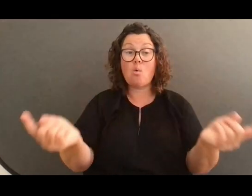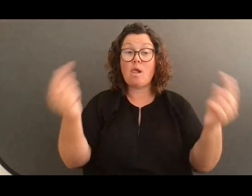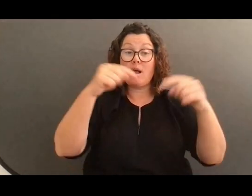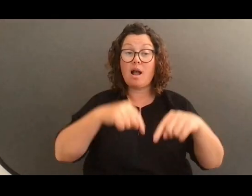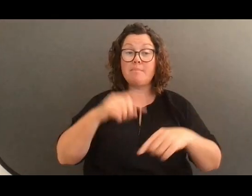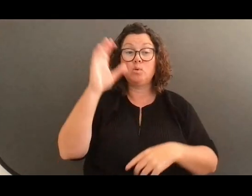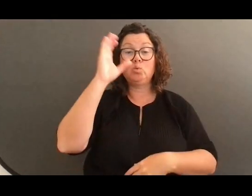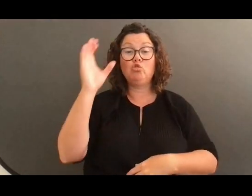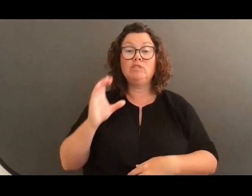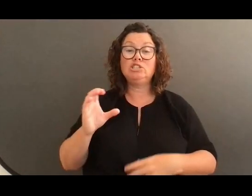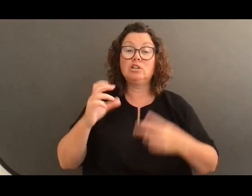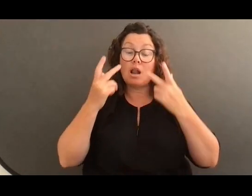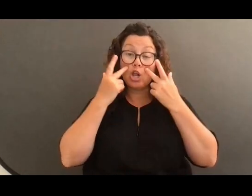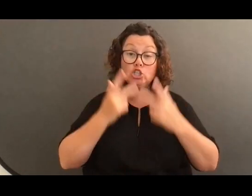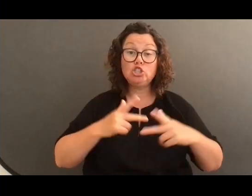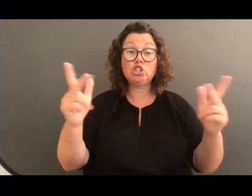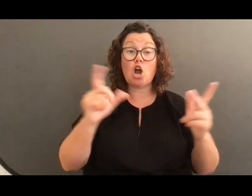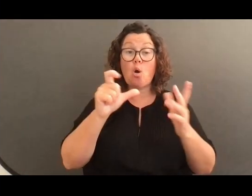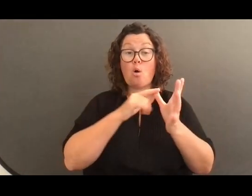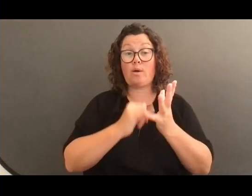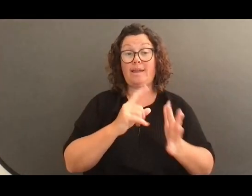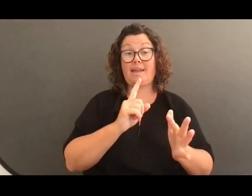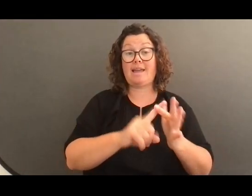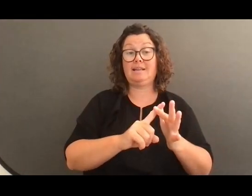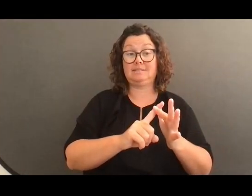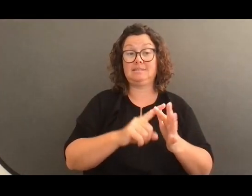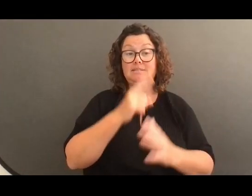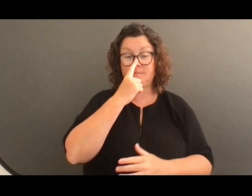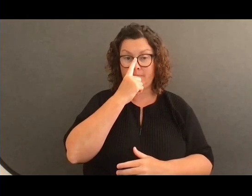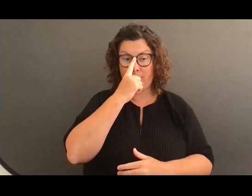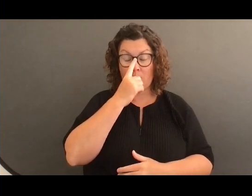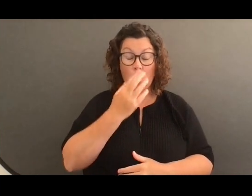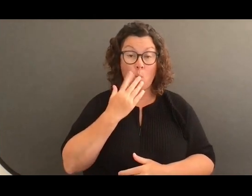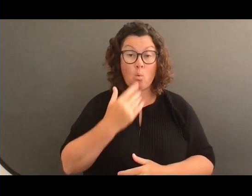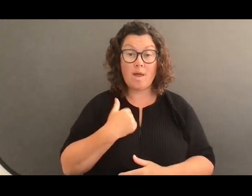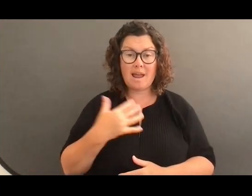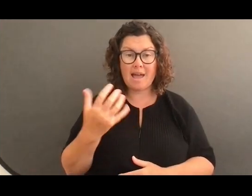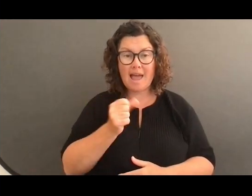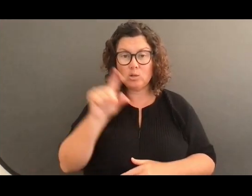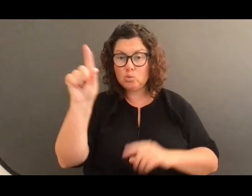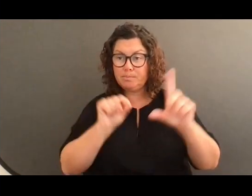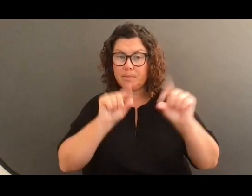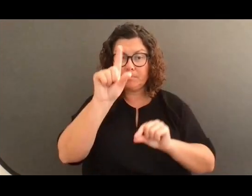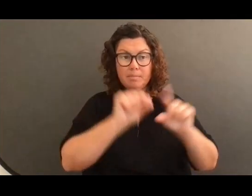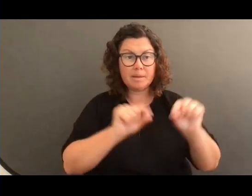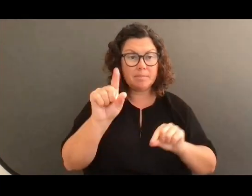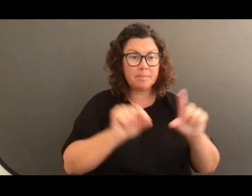curate the first exhibition. And when I was tasked with that, I knew that I needed to get some significant help. Having been a visual arts teacher